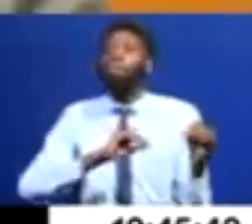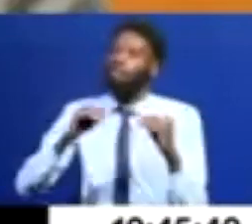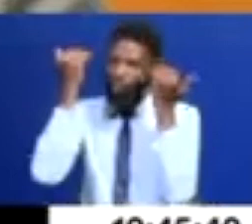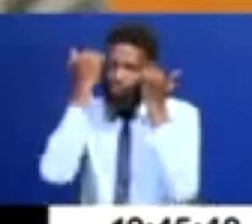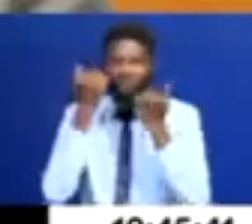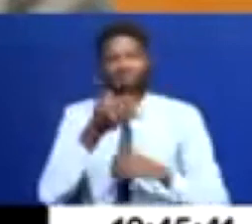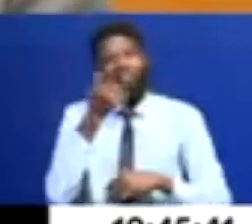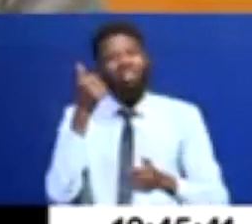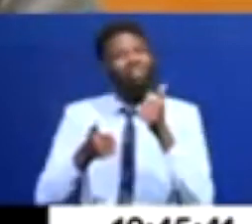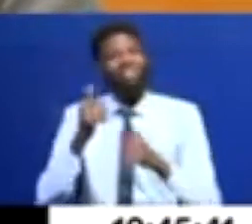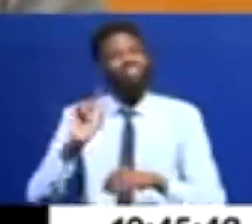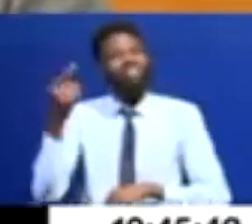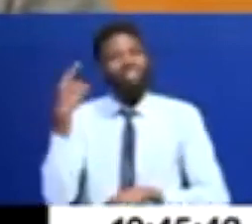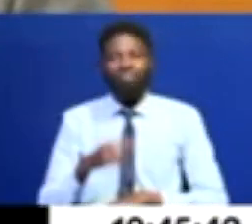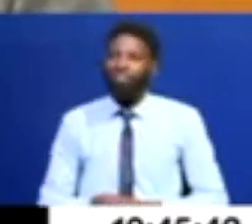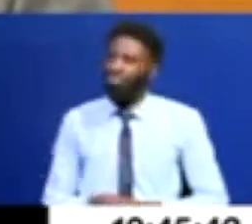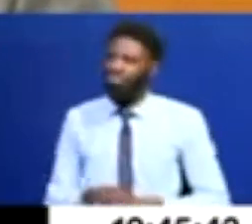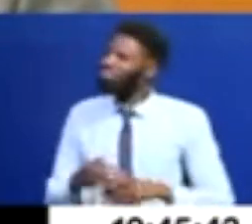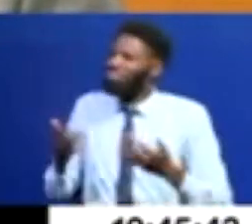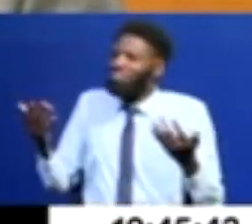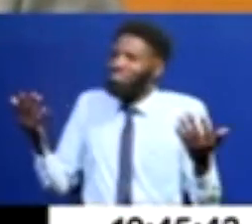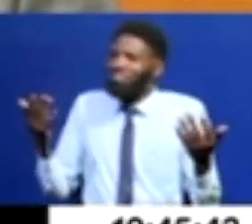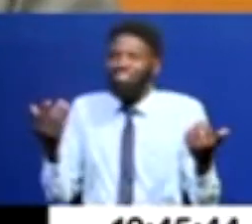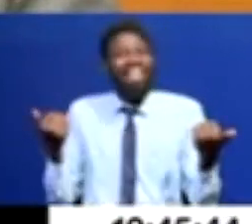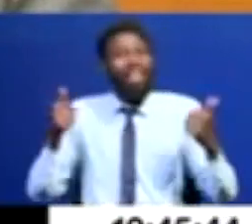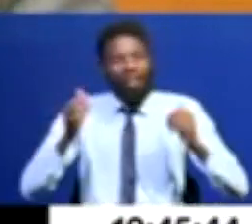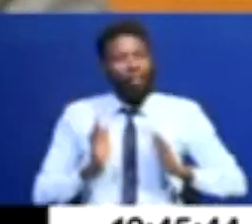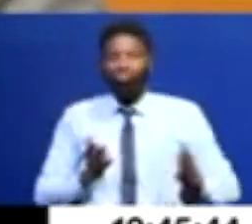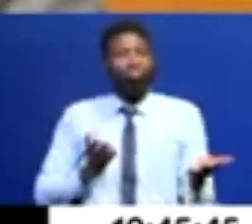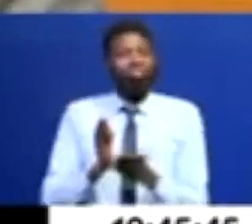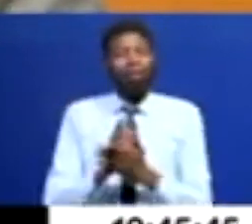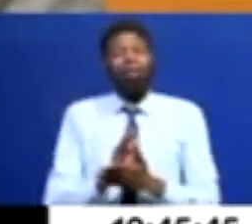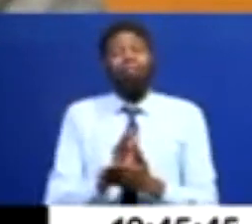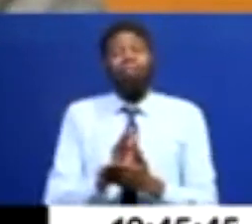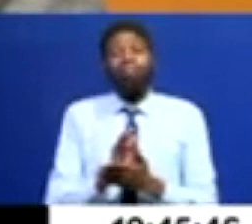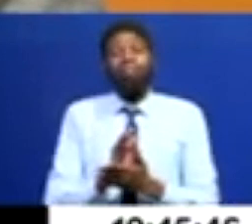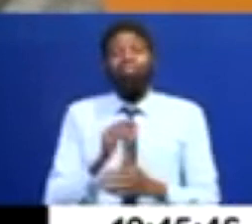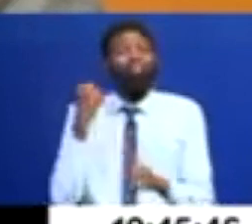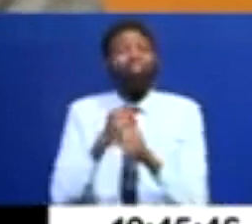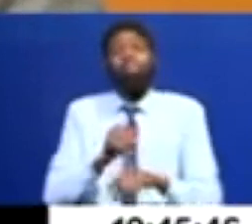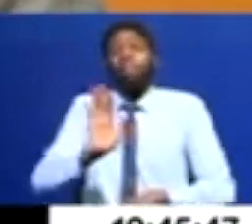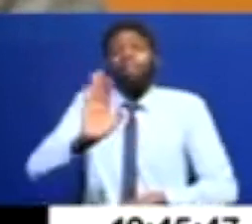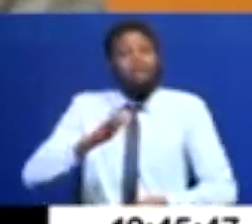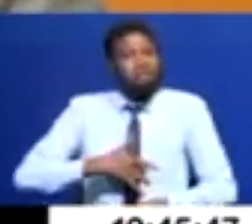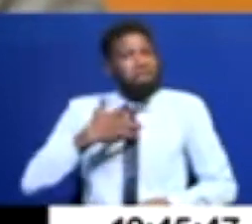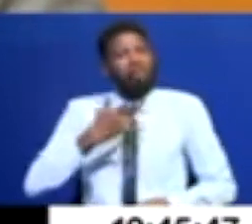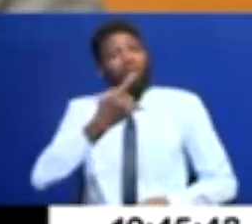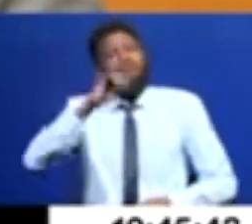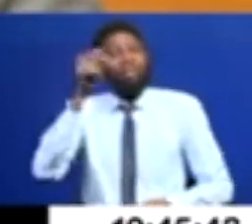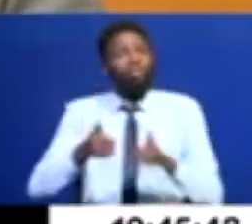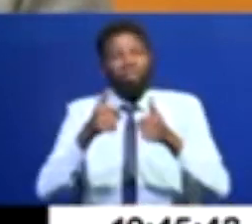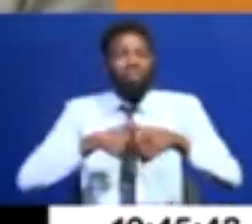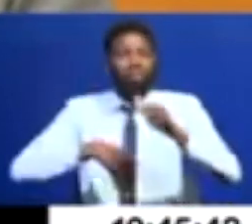Rightly, everybody has a right to do what he feels is right according to the Constitution. Mm-hmm. Everybody has a right to access